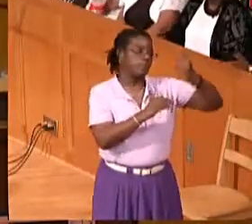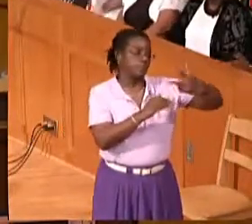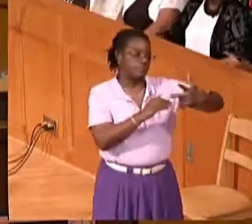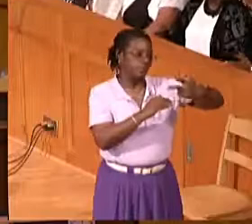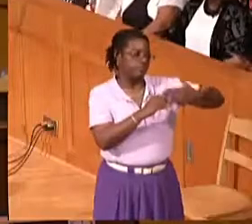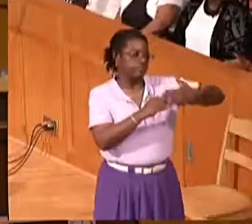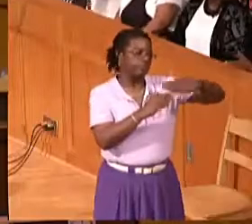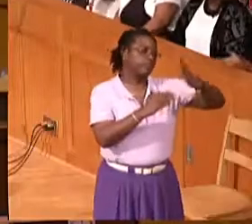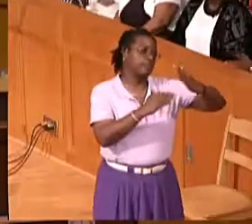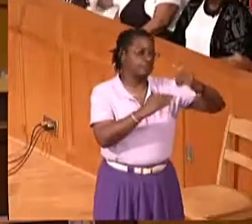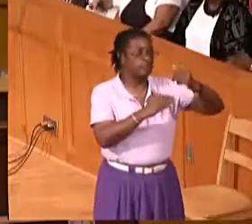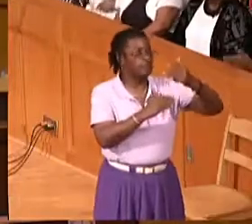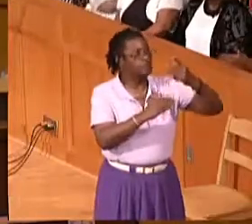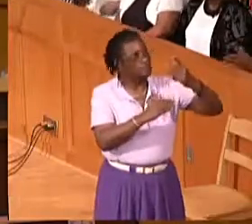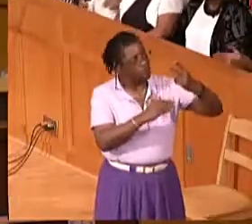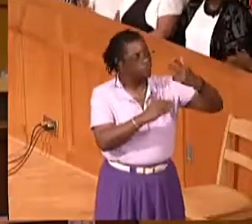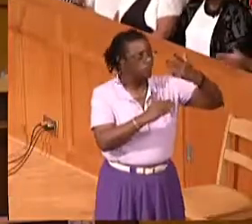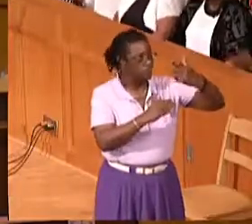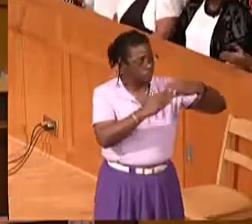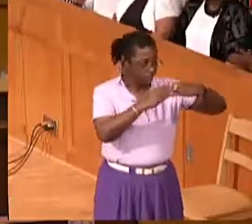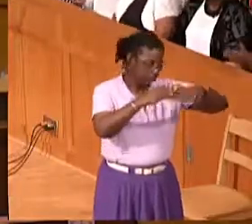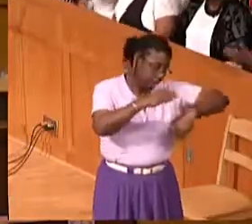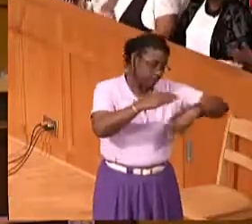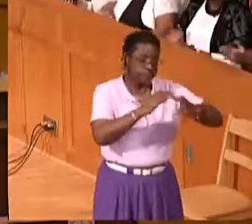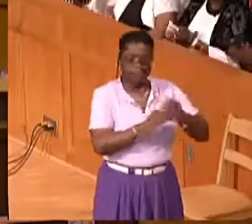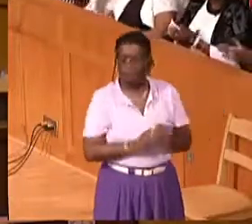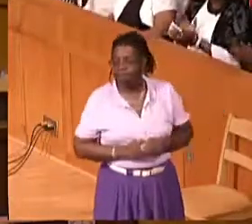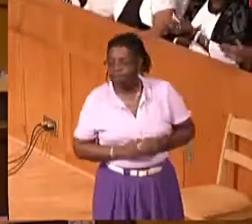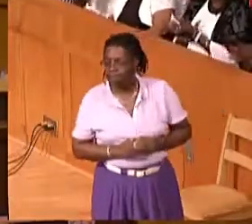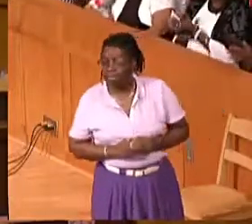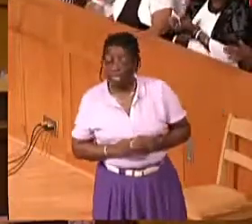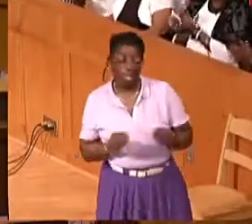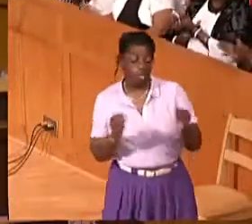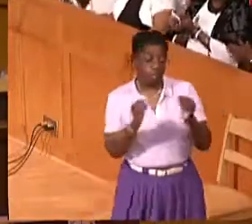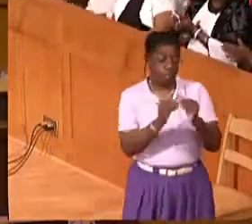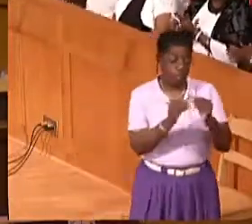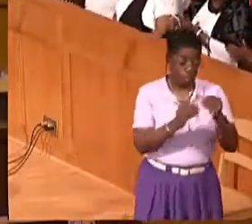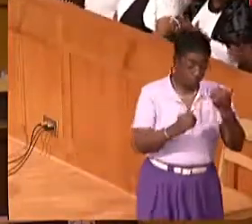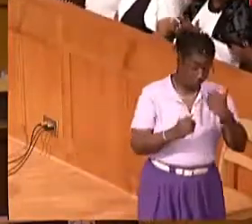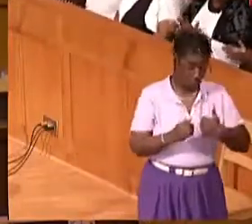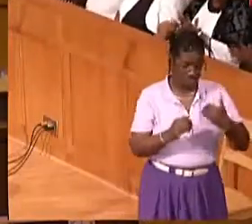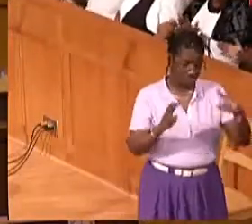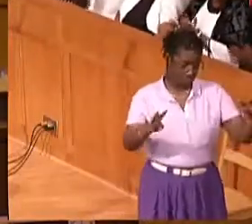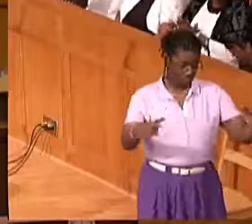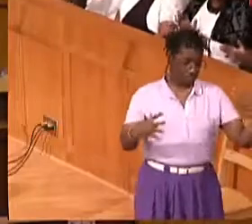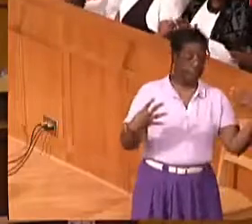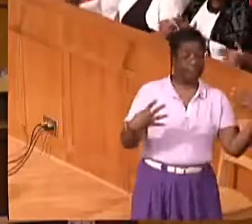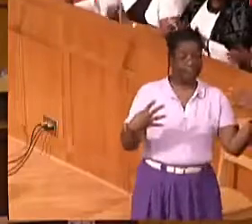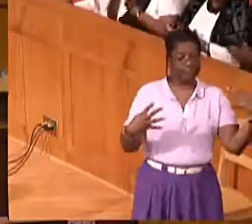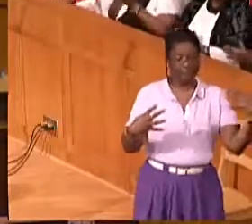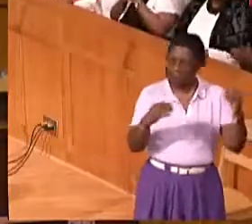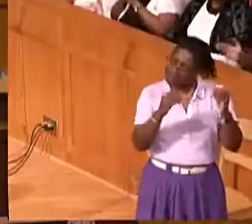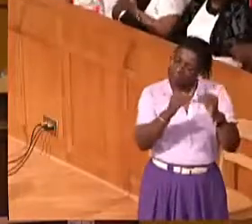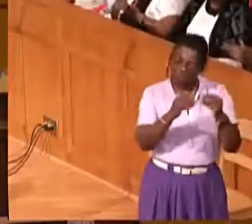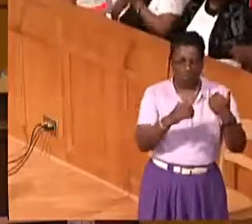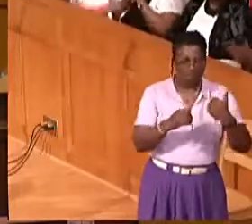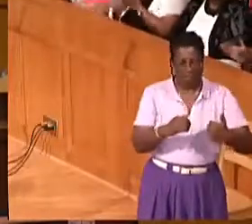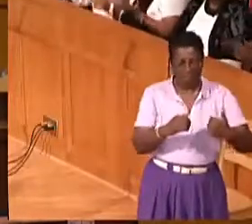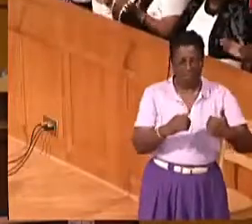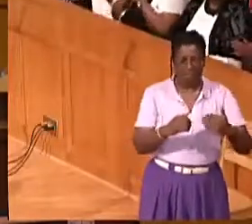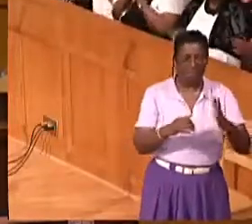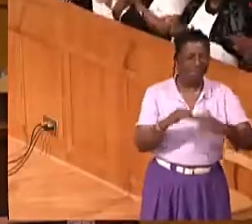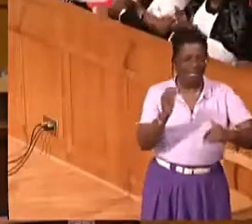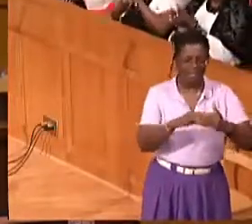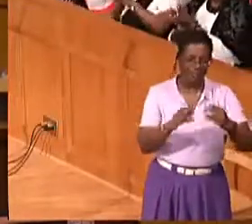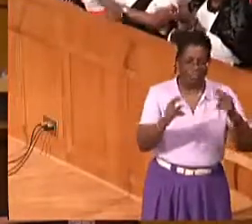can. Go ahead and look at him and say, "There's more to me than what your eyes..." Y'all gonna help me? Look at him. Tell him,